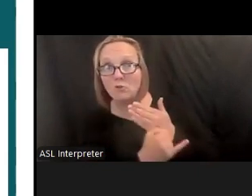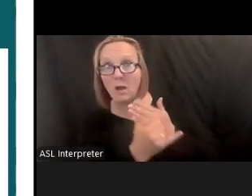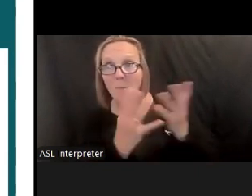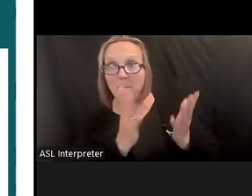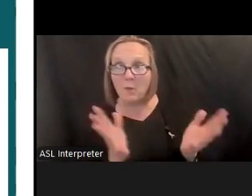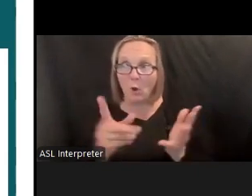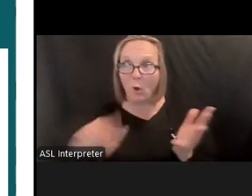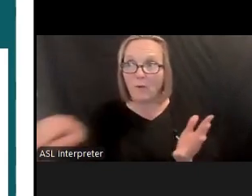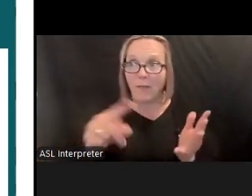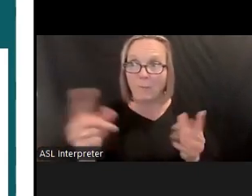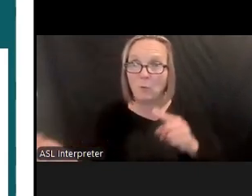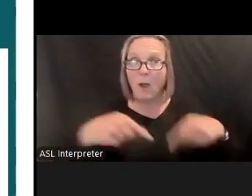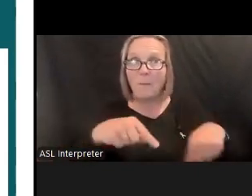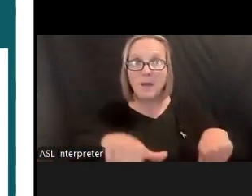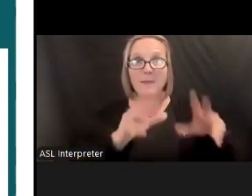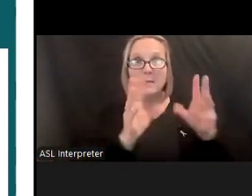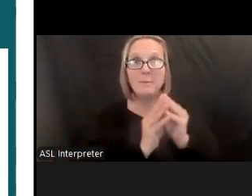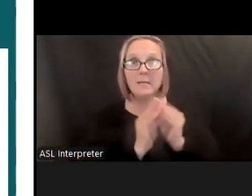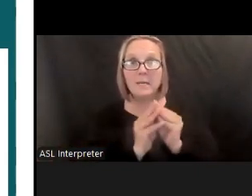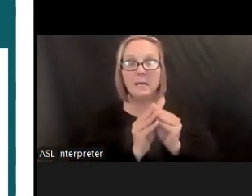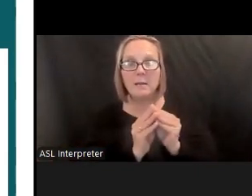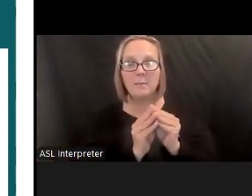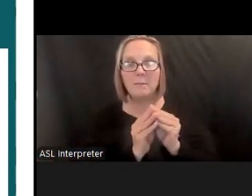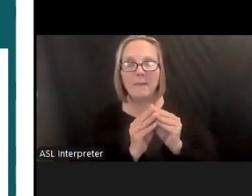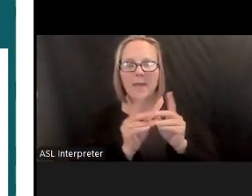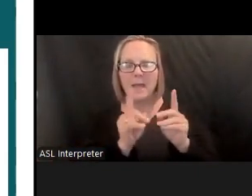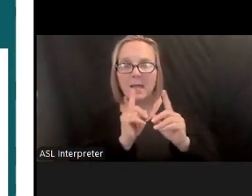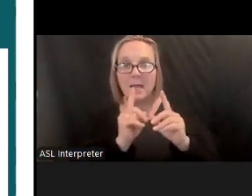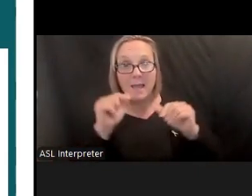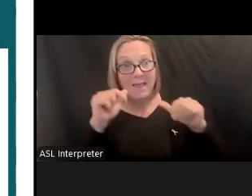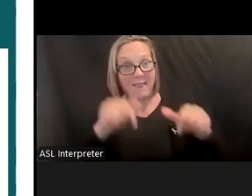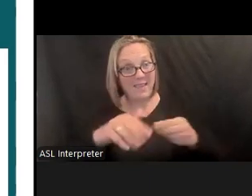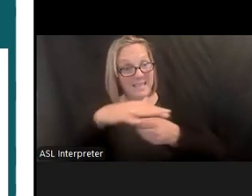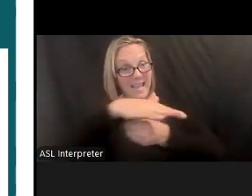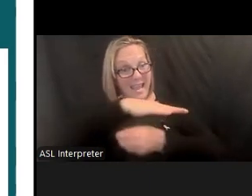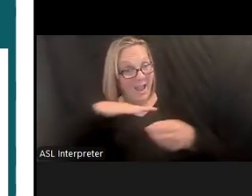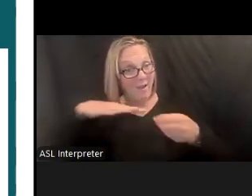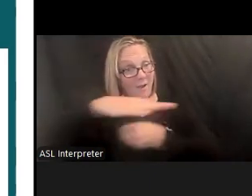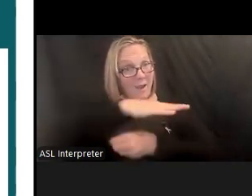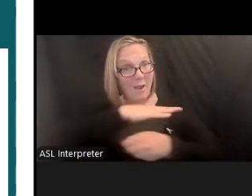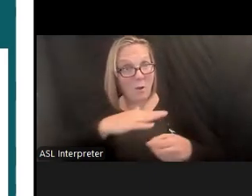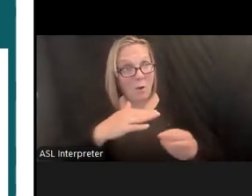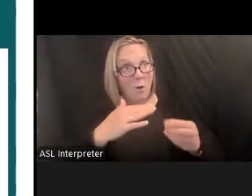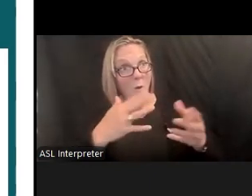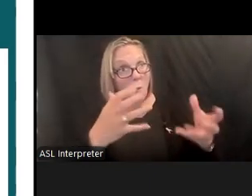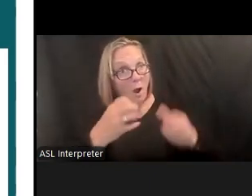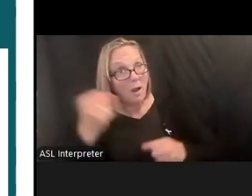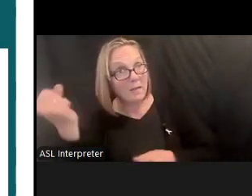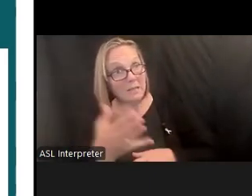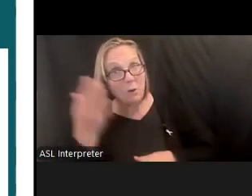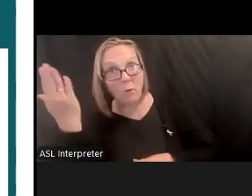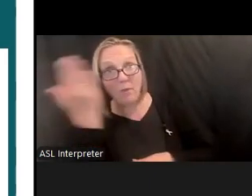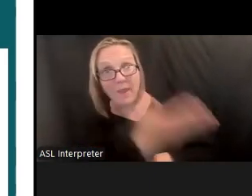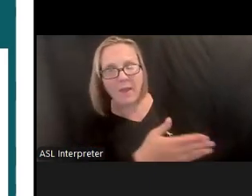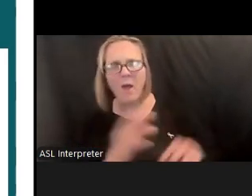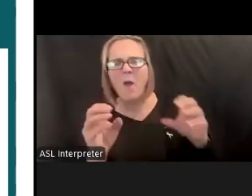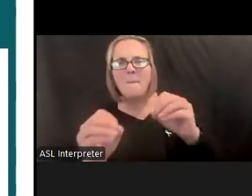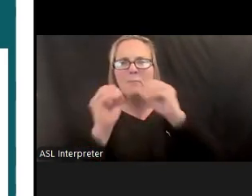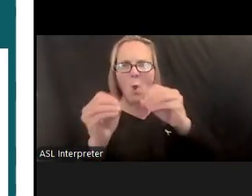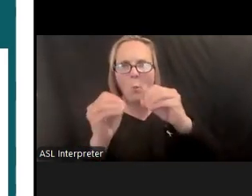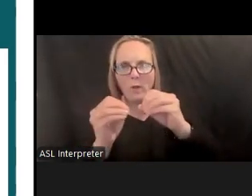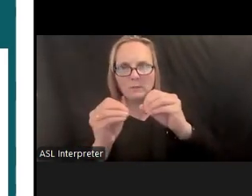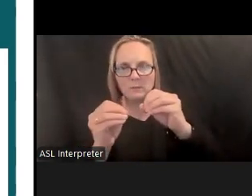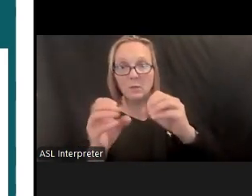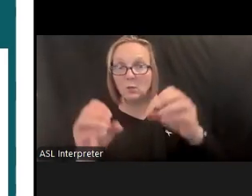meeting. There is absolutely nobody in this neighborhood who wants a casino. Absolutely no